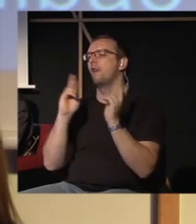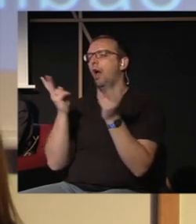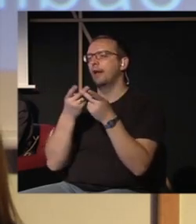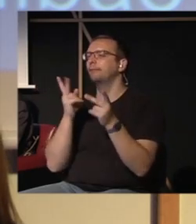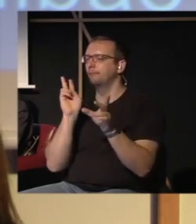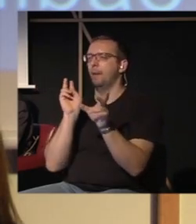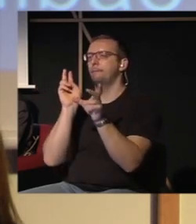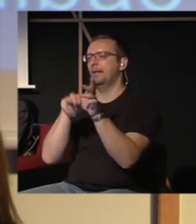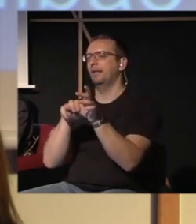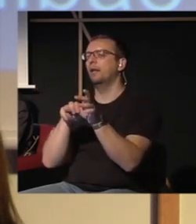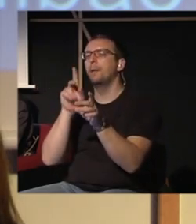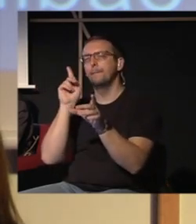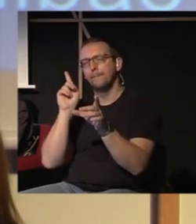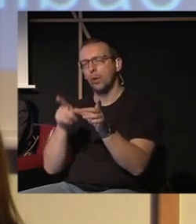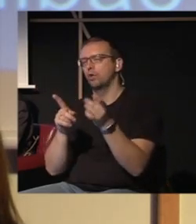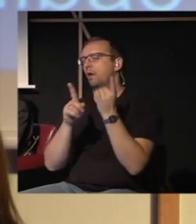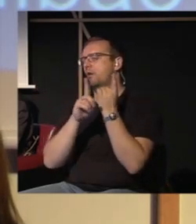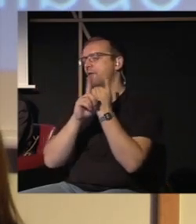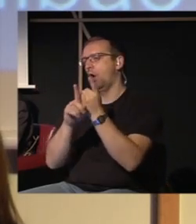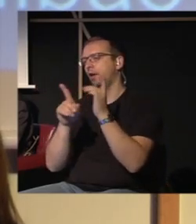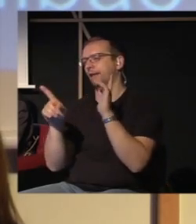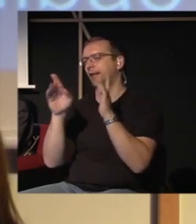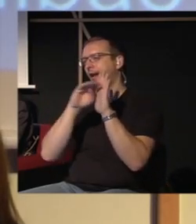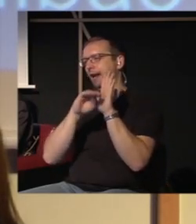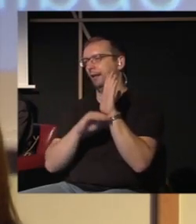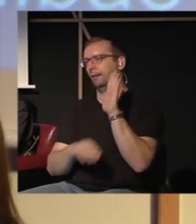Any further questions?